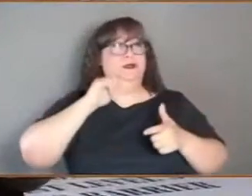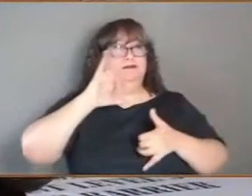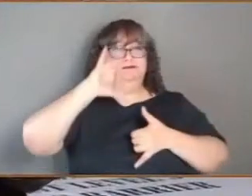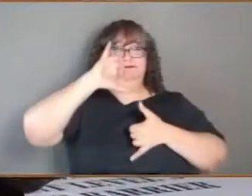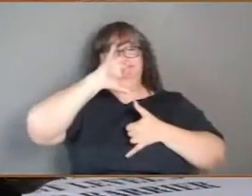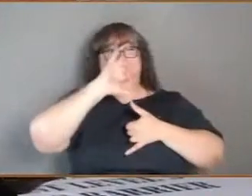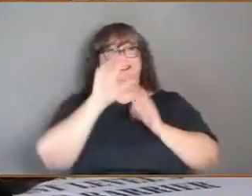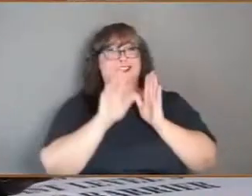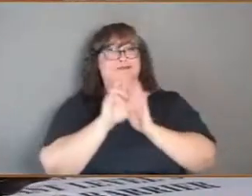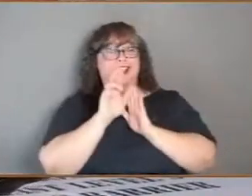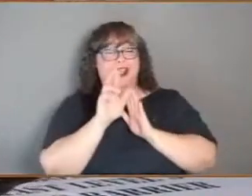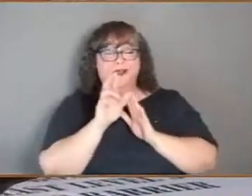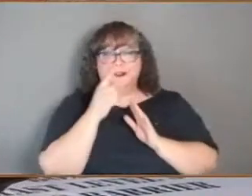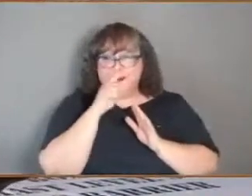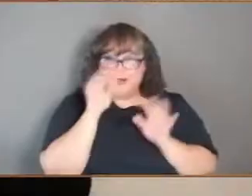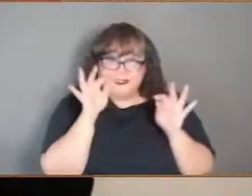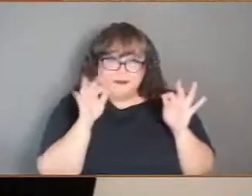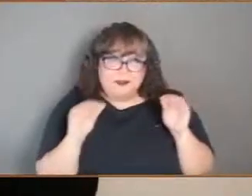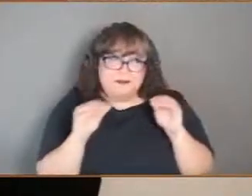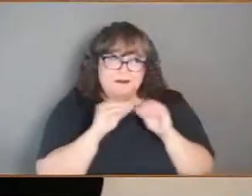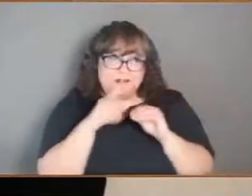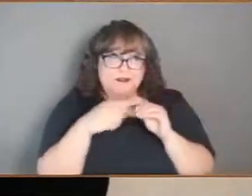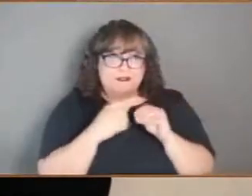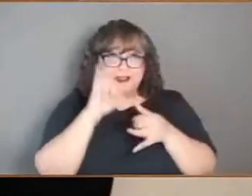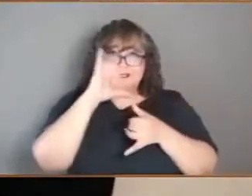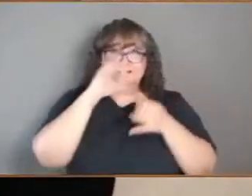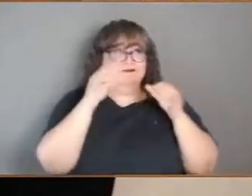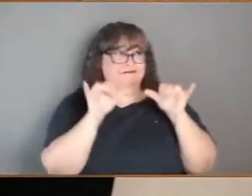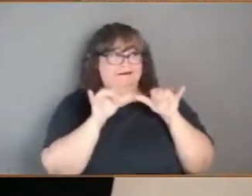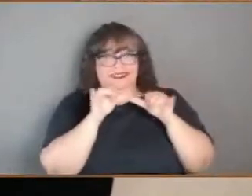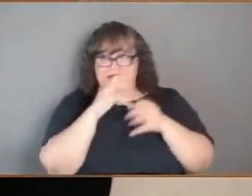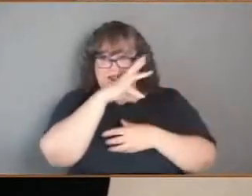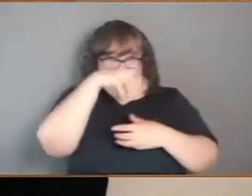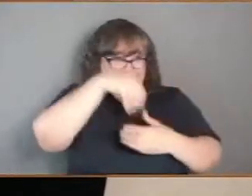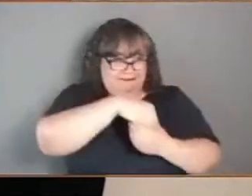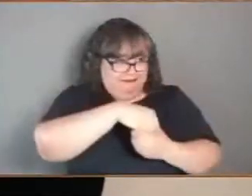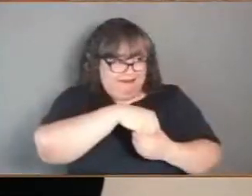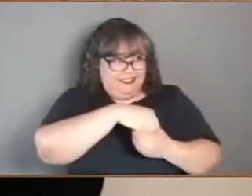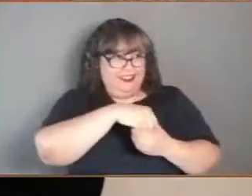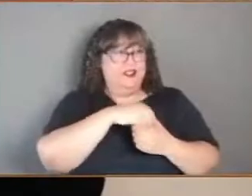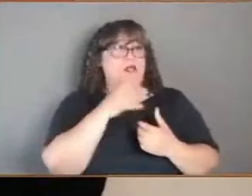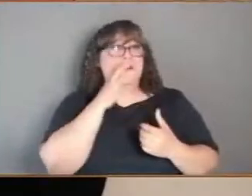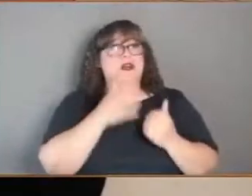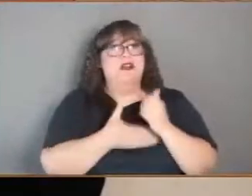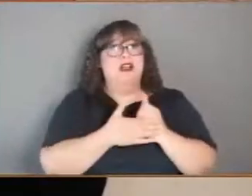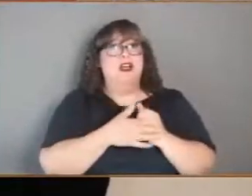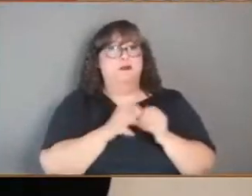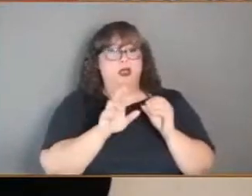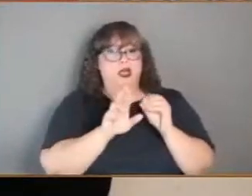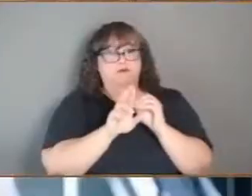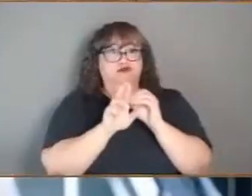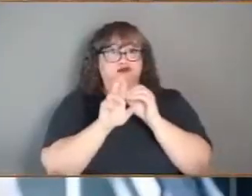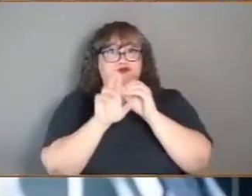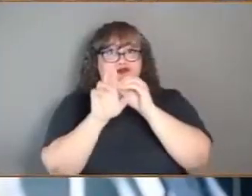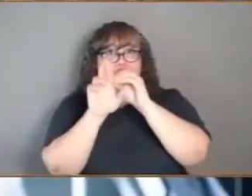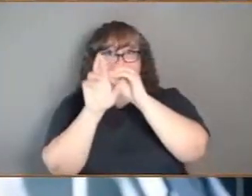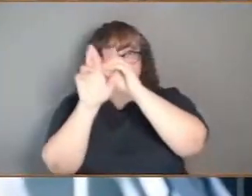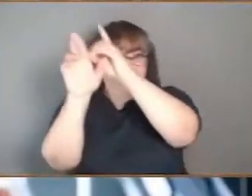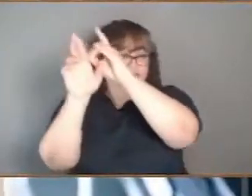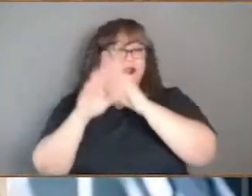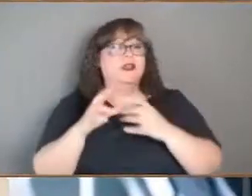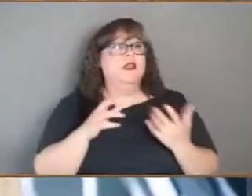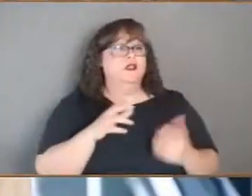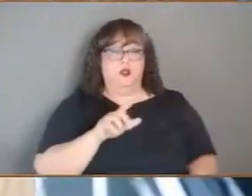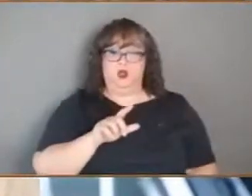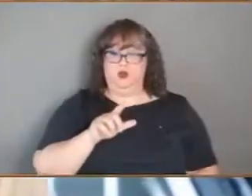bit more about the dimensions of this thing and kind of what is all powering Lucy on its journey out to the Trojans? Yeah, so Lucy's actually right now sitting on